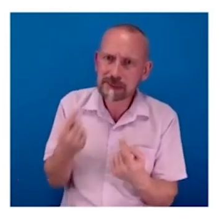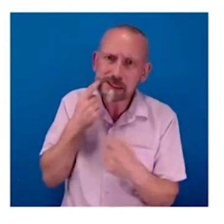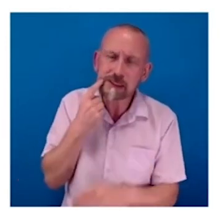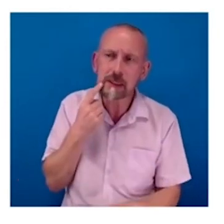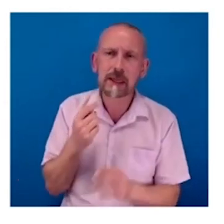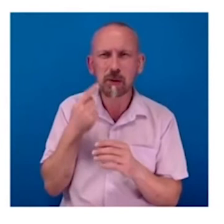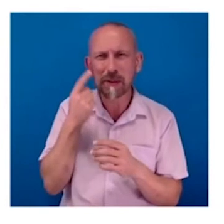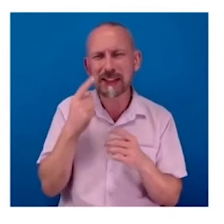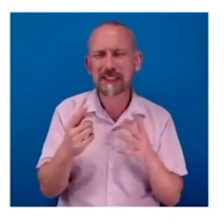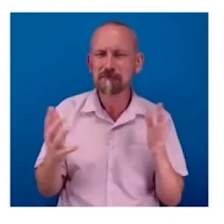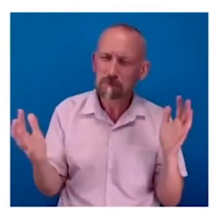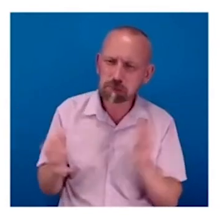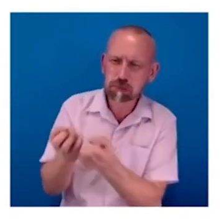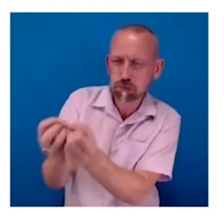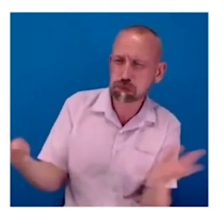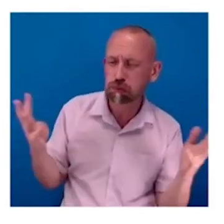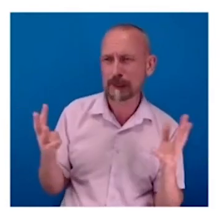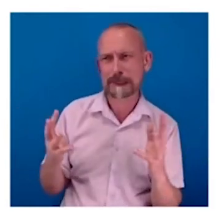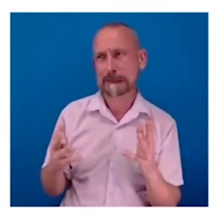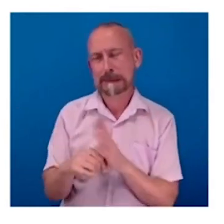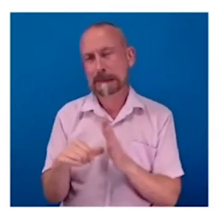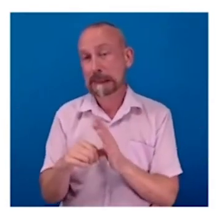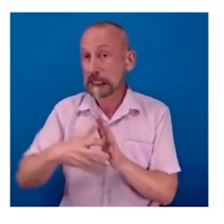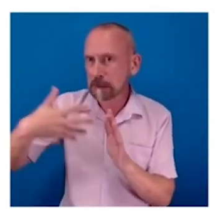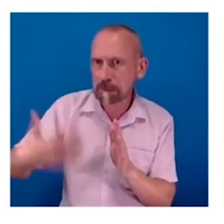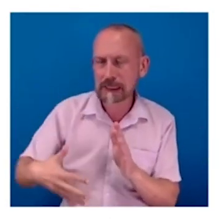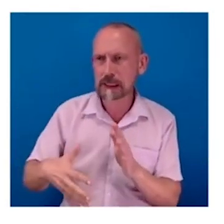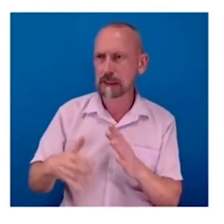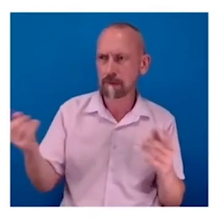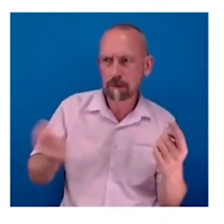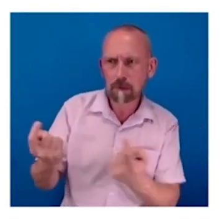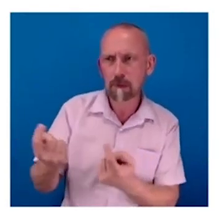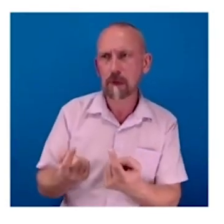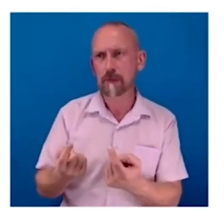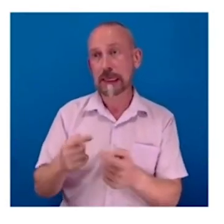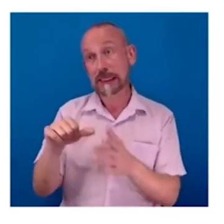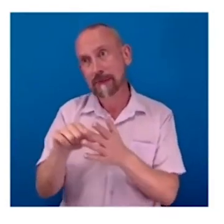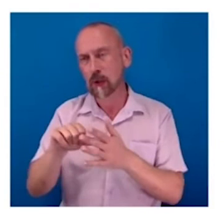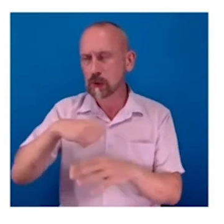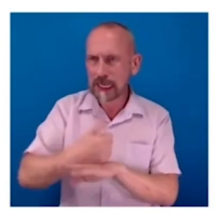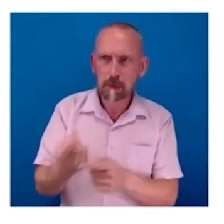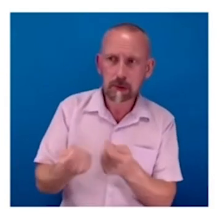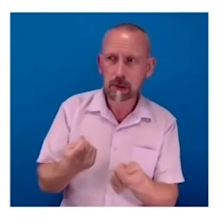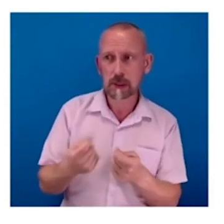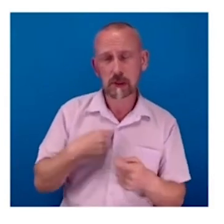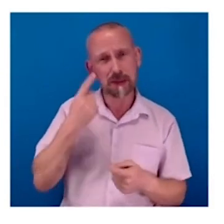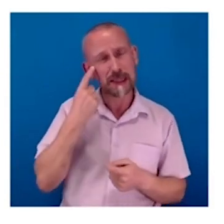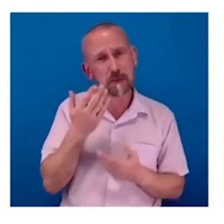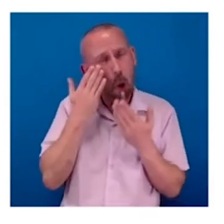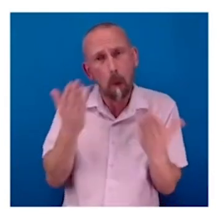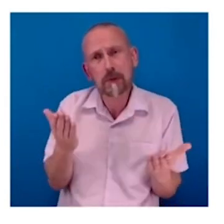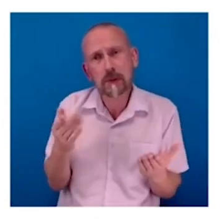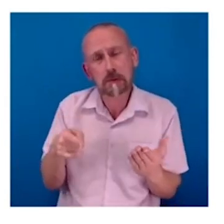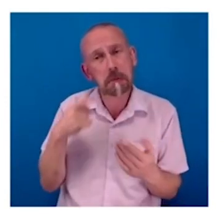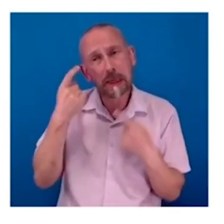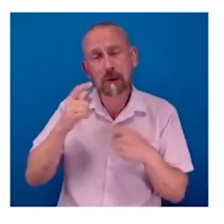disparate network. It would be expensive for people to attend. It would be difficult to set up. So that seems like an obvious reason for looking at next